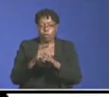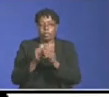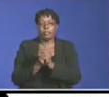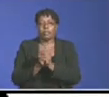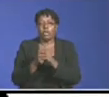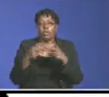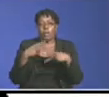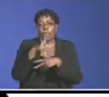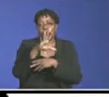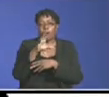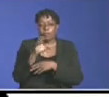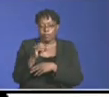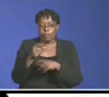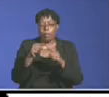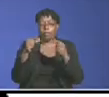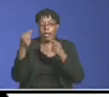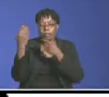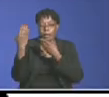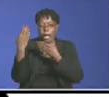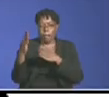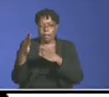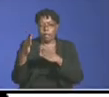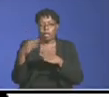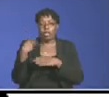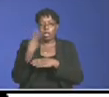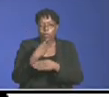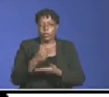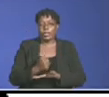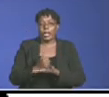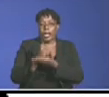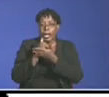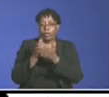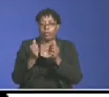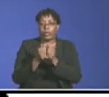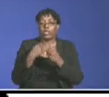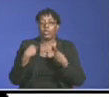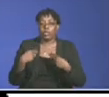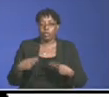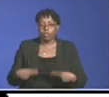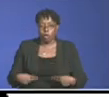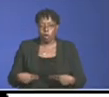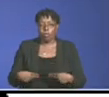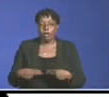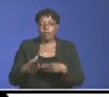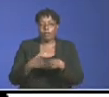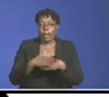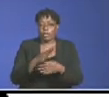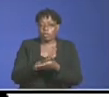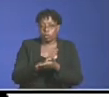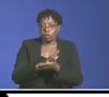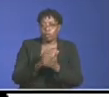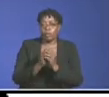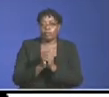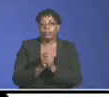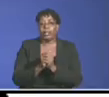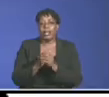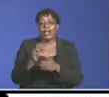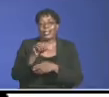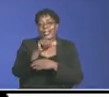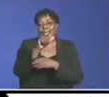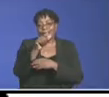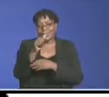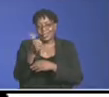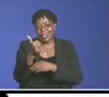50 students from Grand Bahama who we are going to be helping with uniform to get back to school, as well as about another